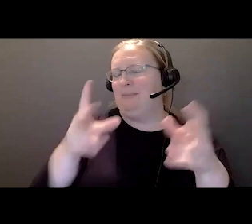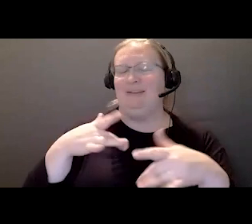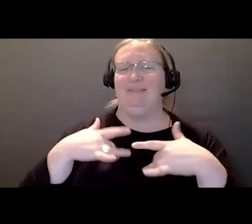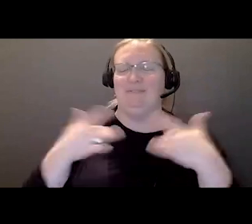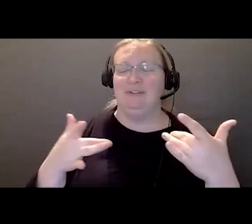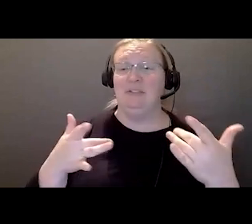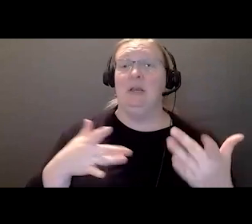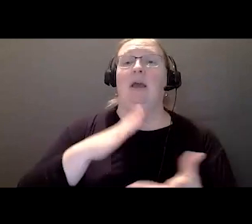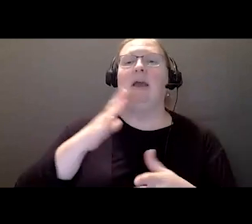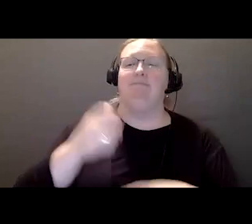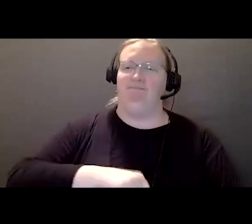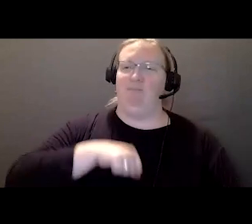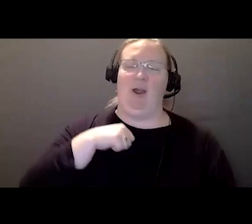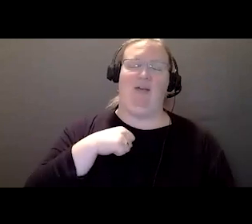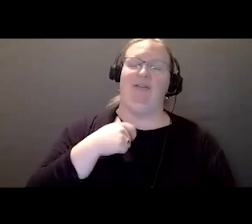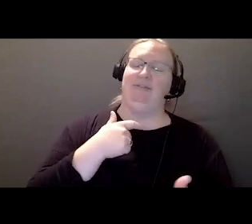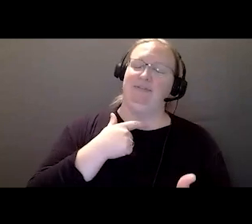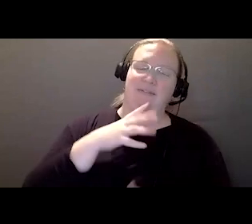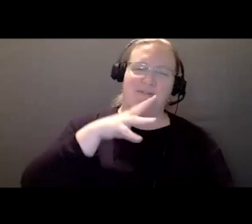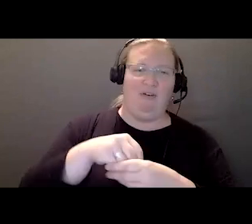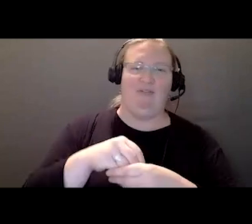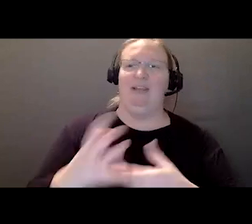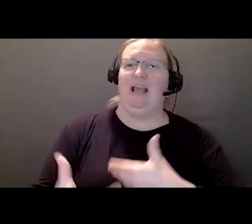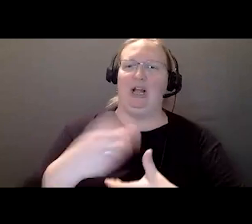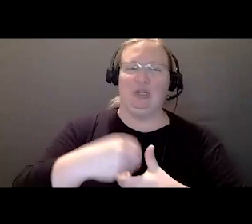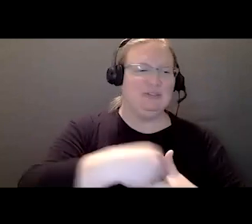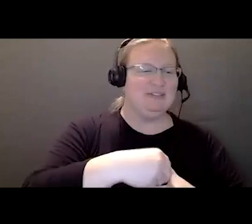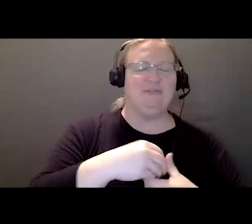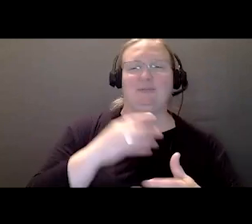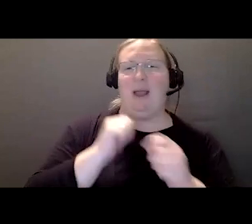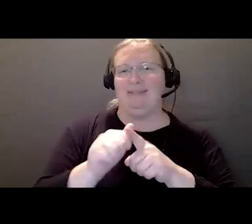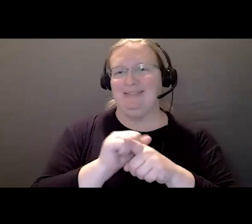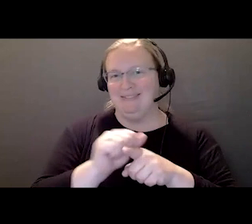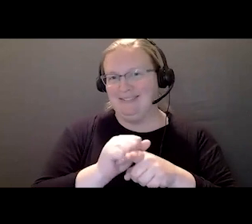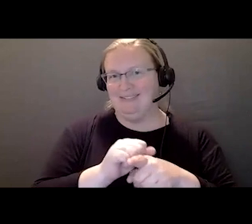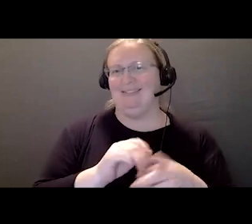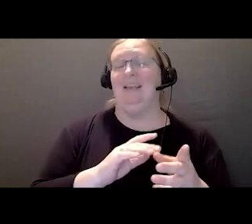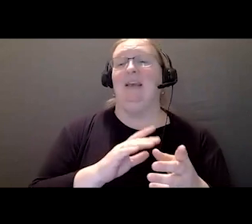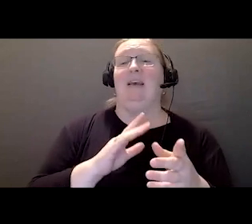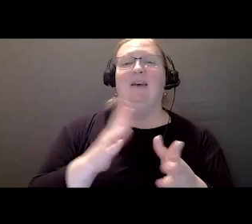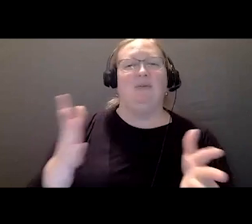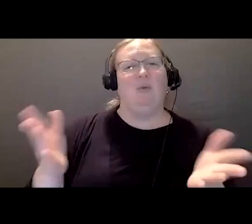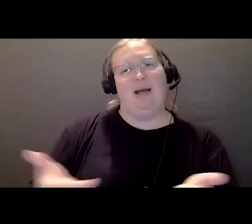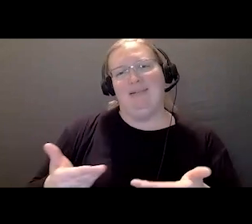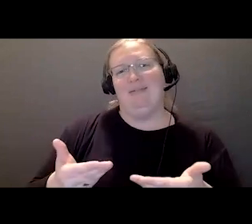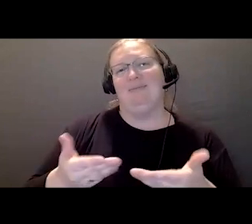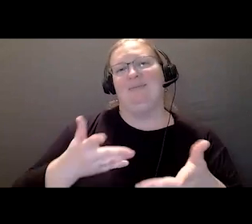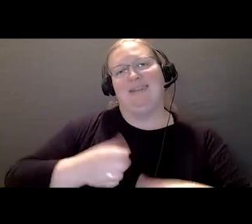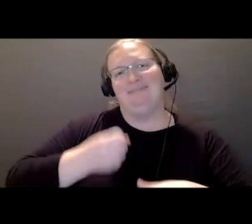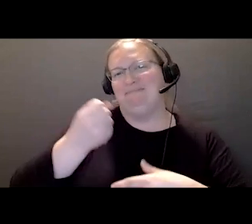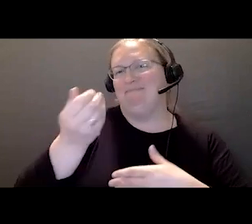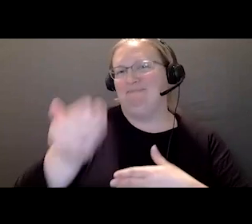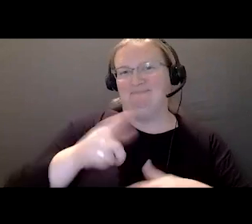practices. Welcome, Sydney. We are so happy to have you with us today. I'll hand over the virtual microphone to you.